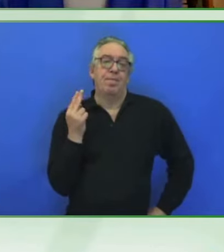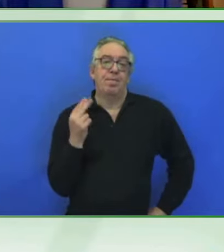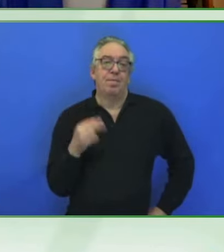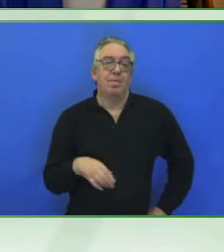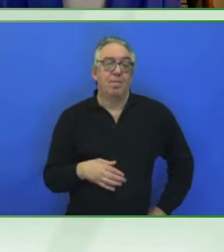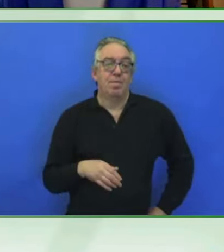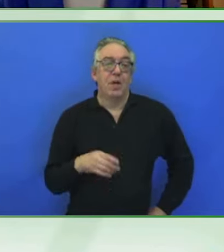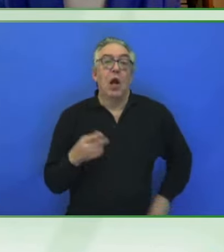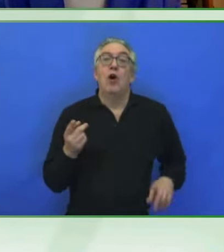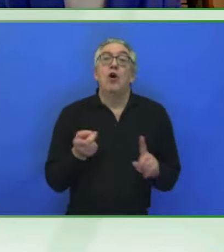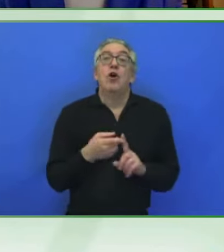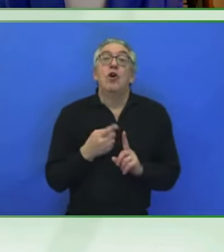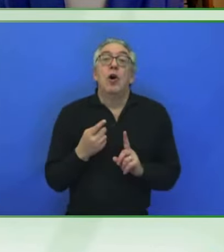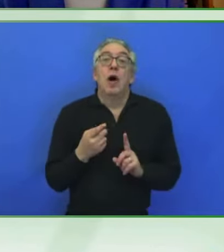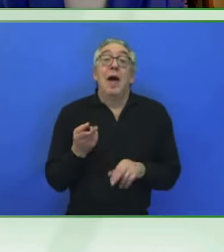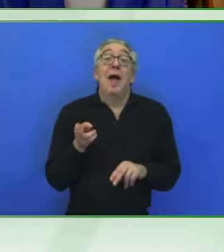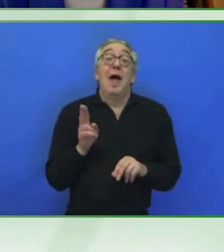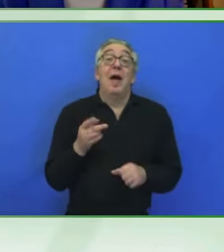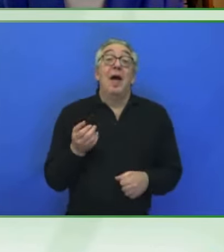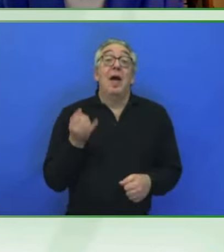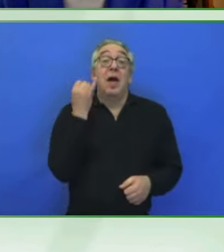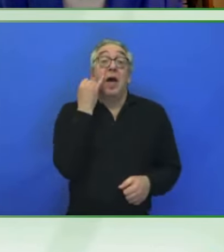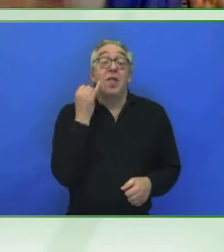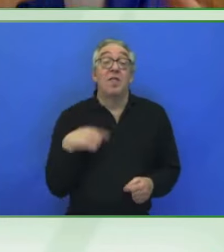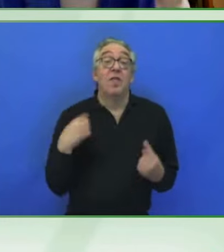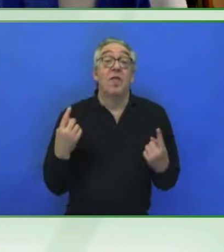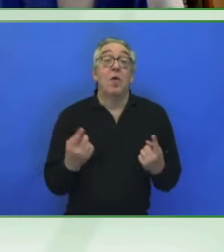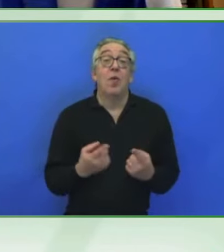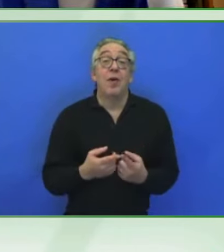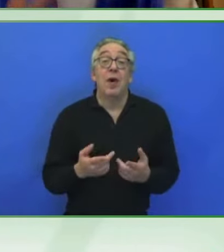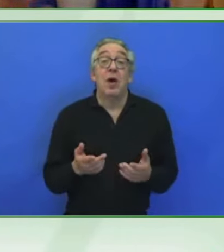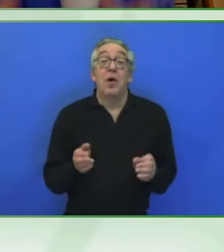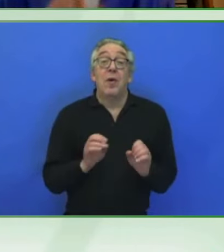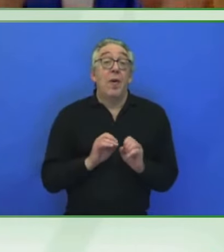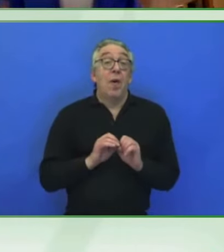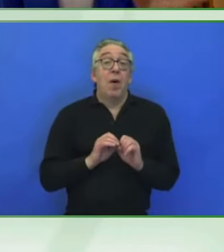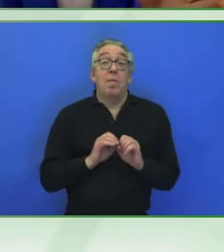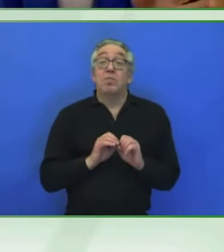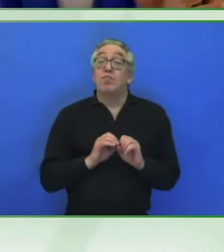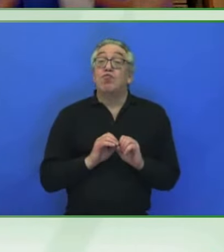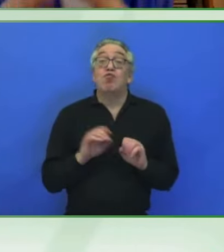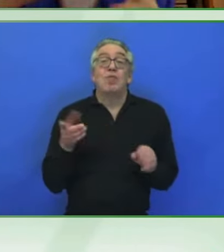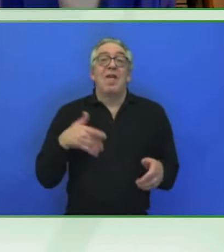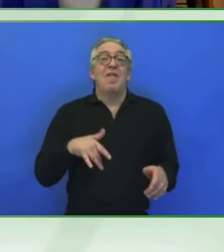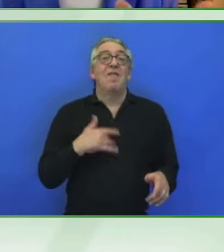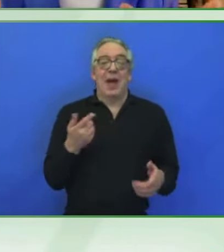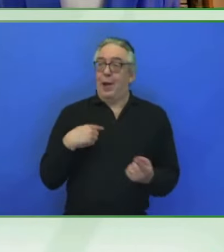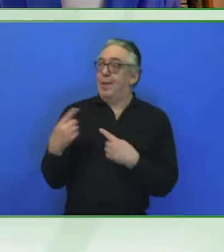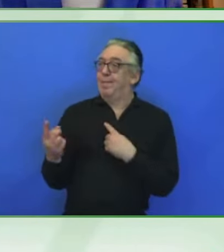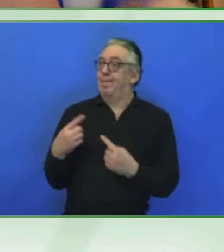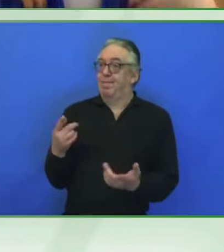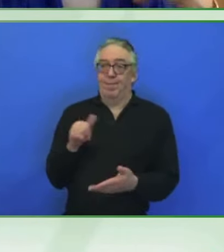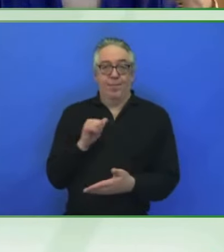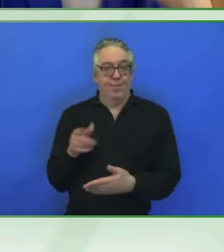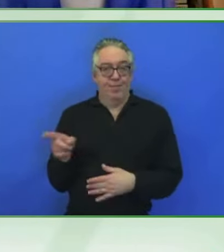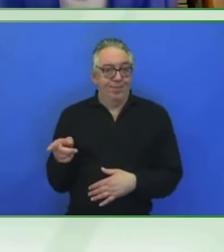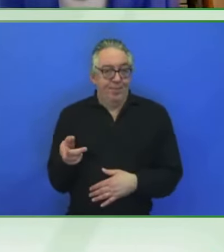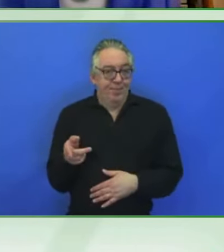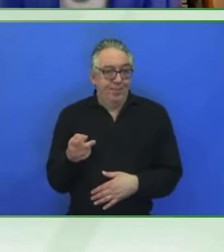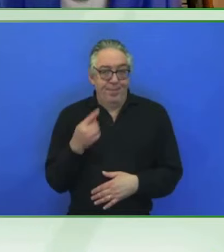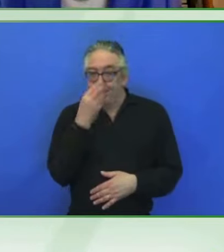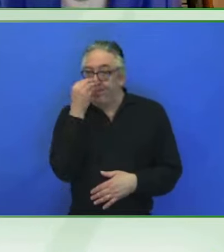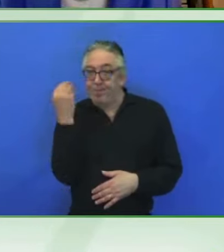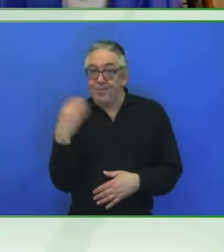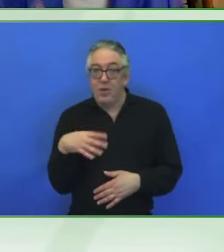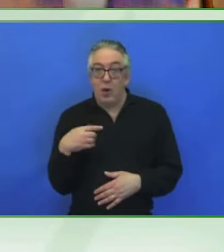we may put in a formal advice note. But I just want to show how we try to be collaborative. We tell them